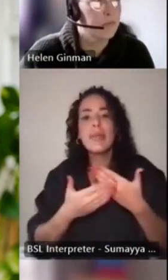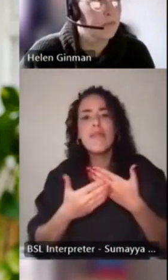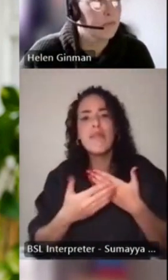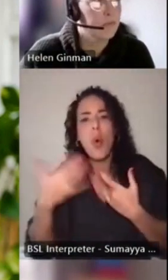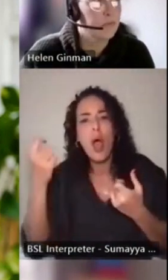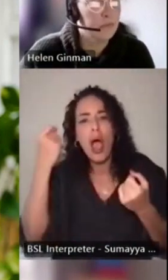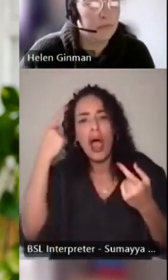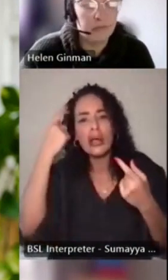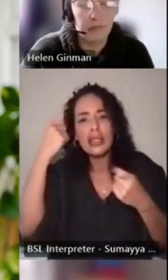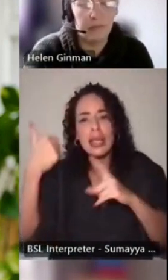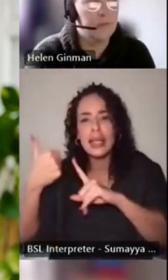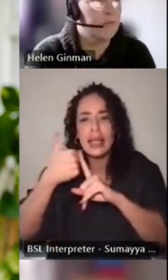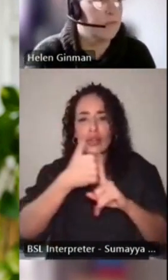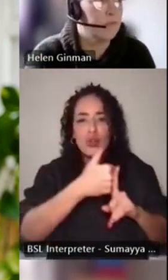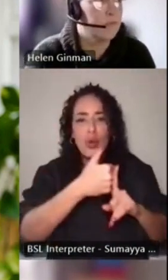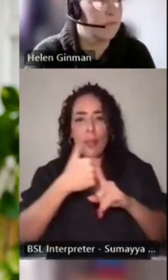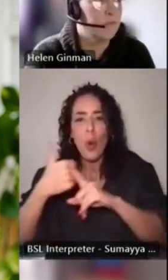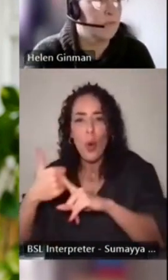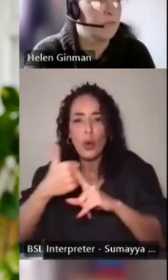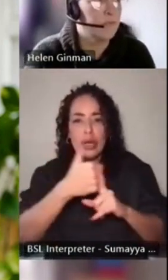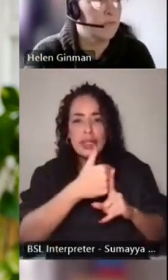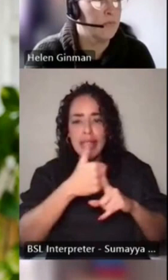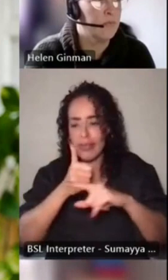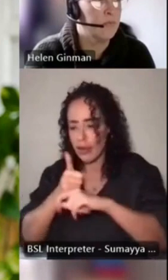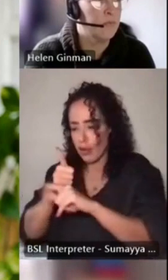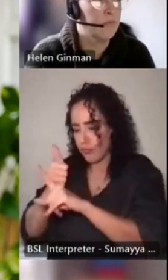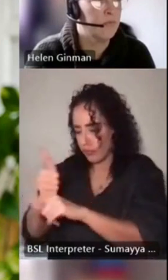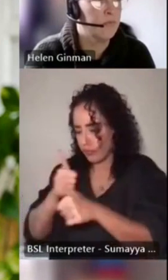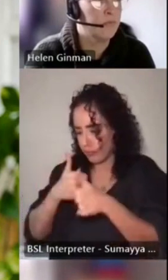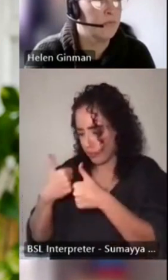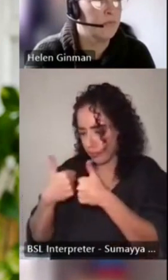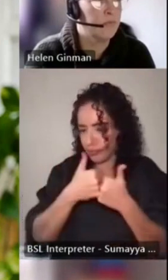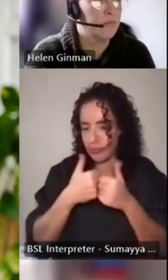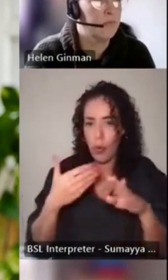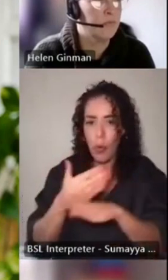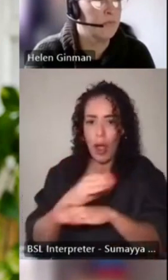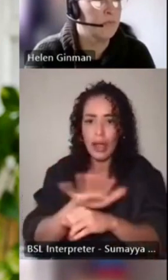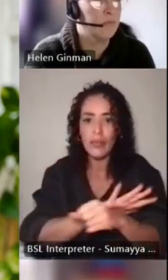environment while also effectively managing her time and workload.